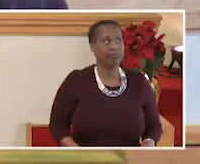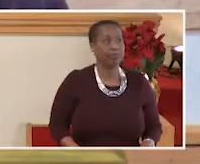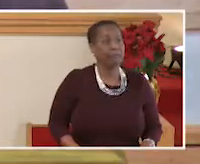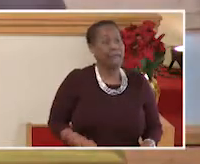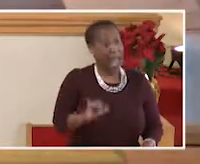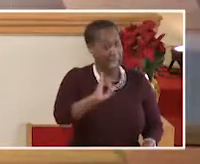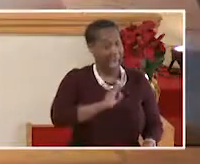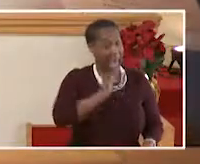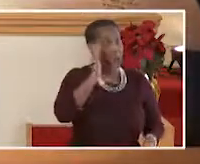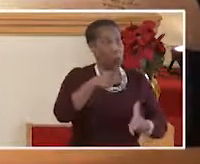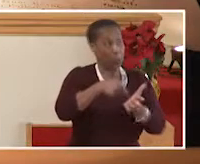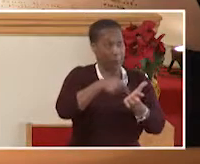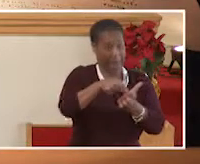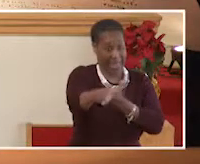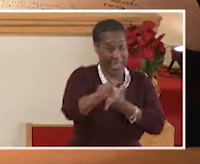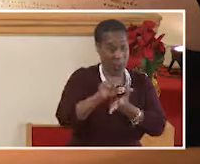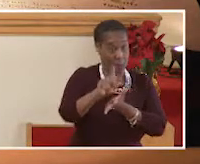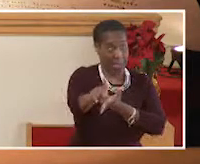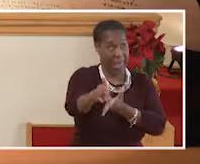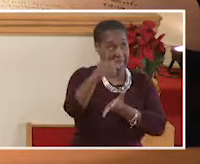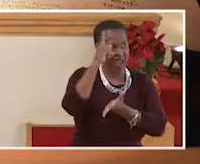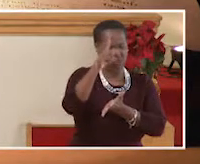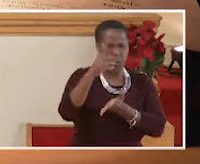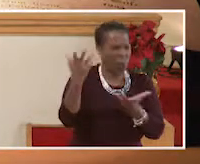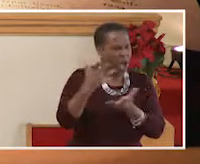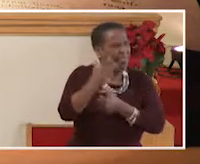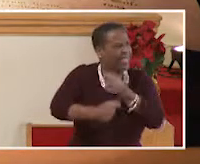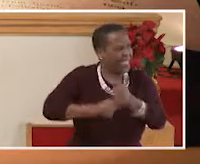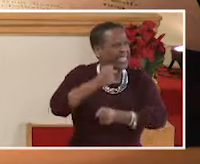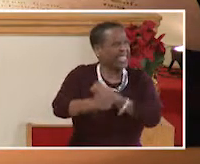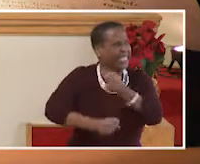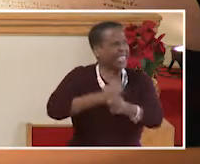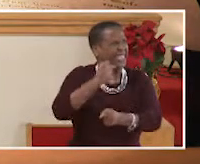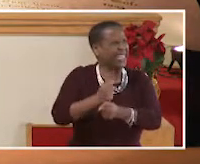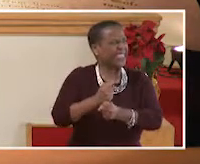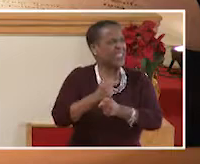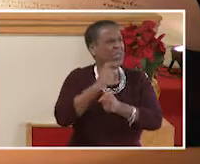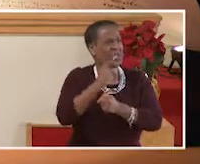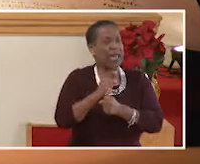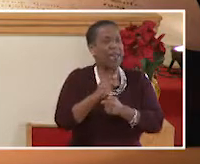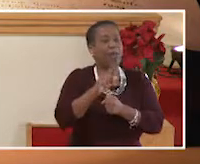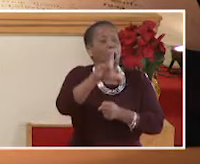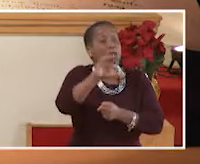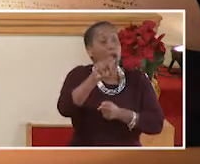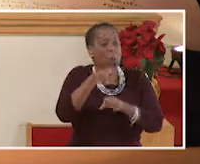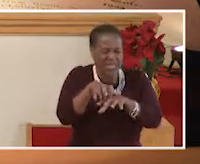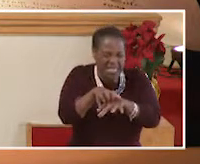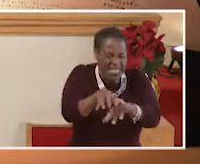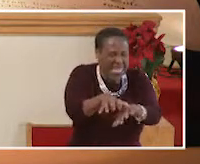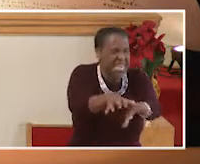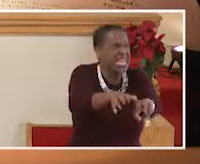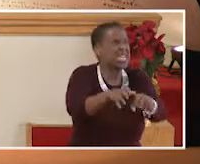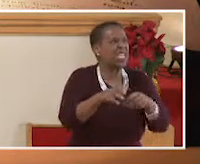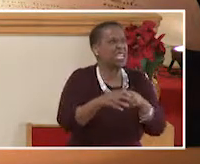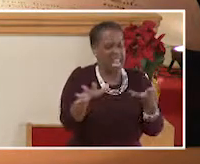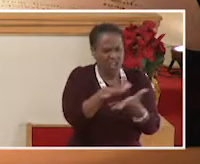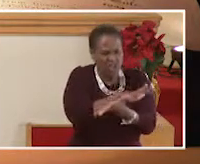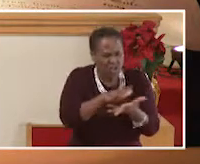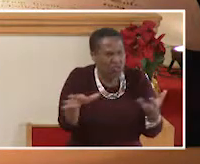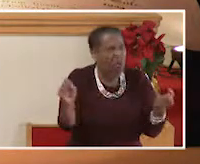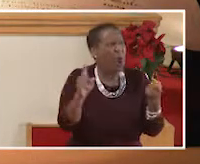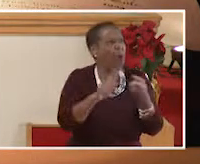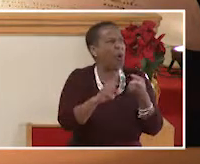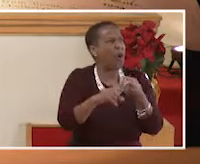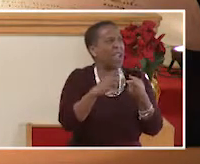I will repay to you for the years that the swarming locust has eaten, the hopper, the destroyer,